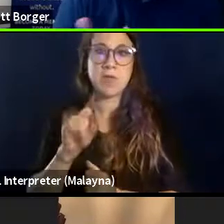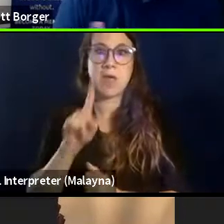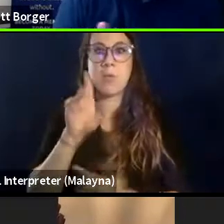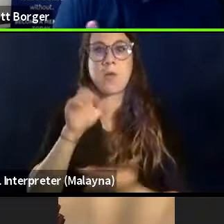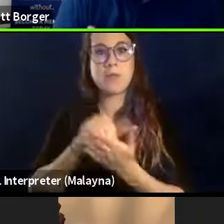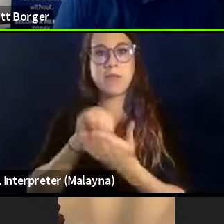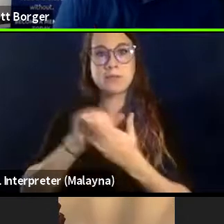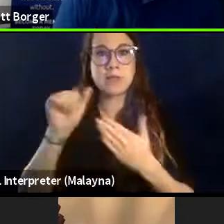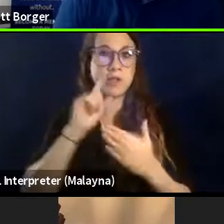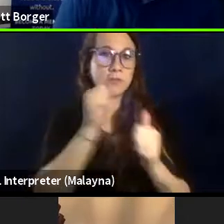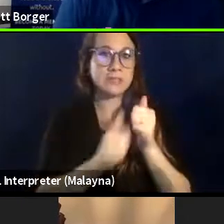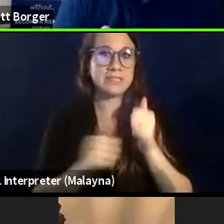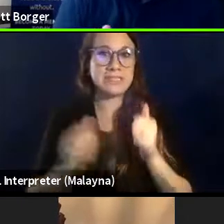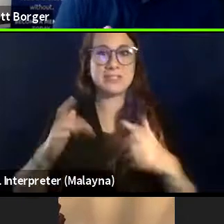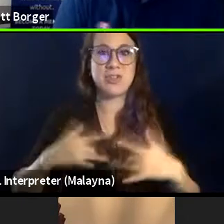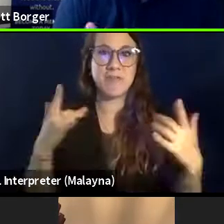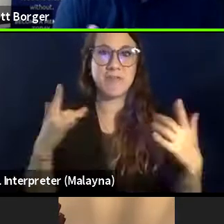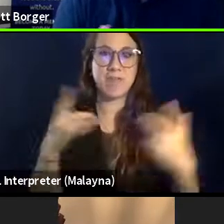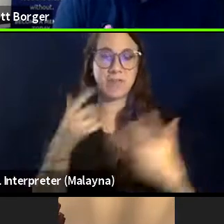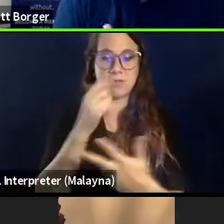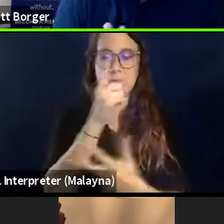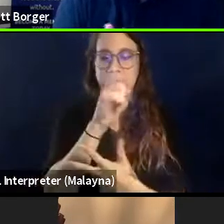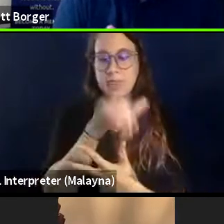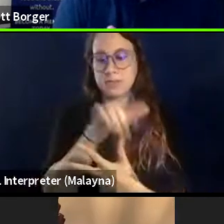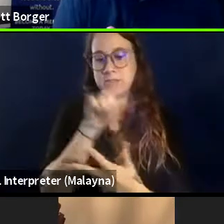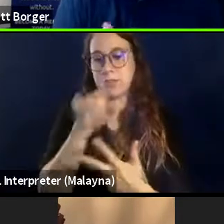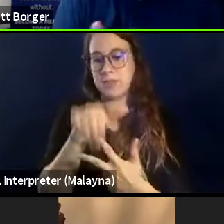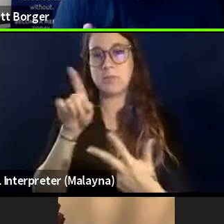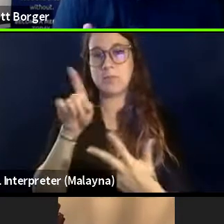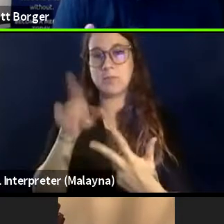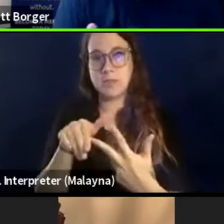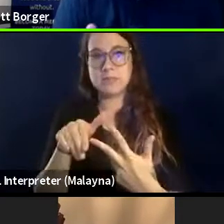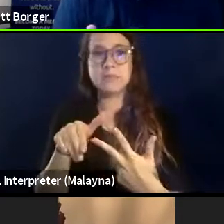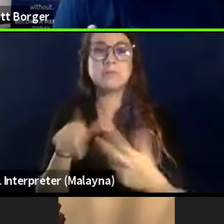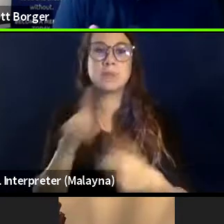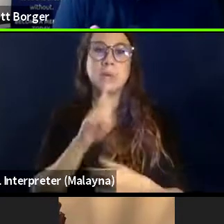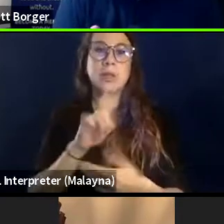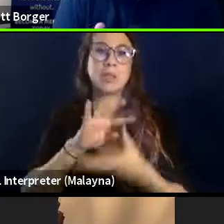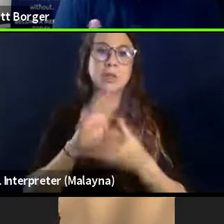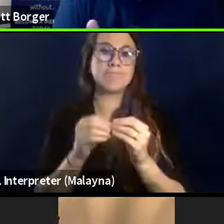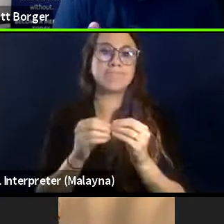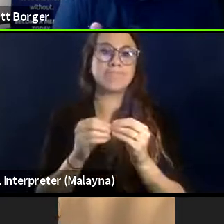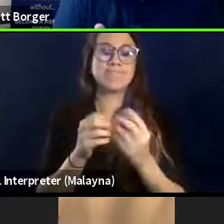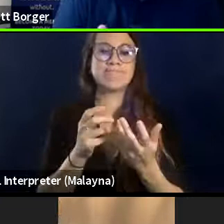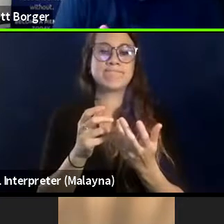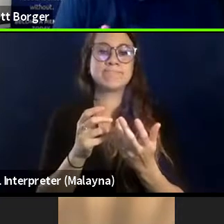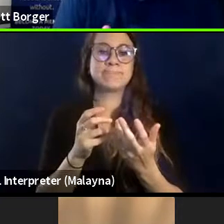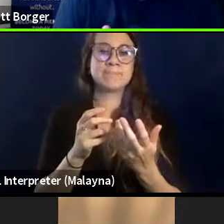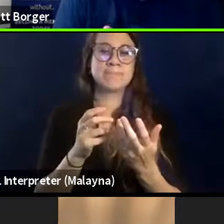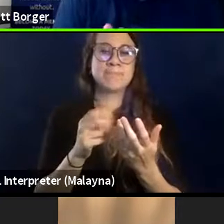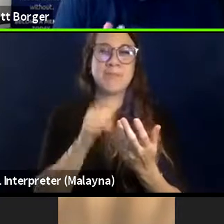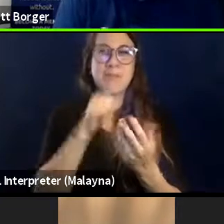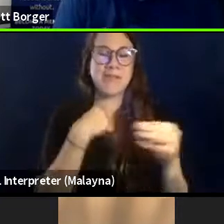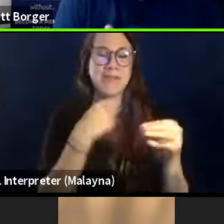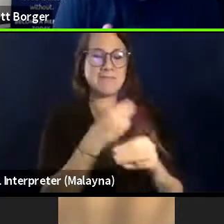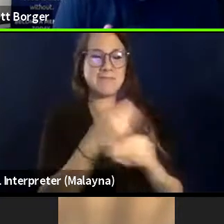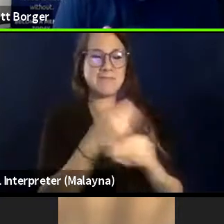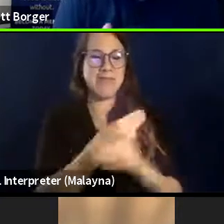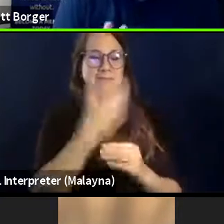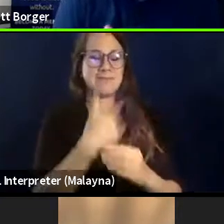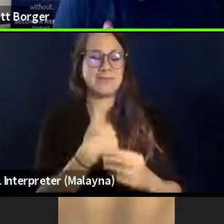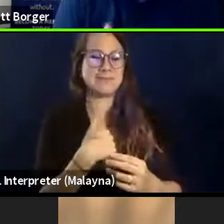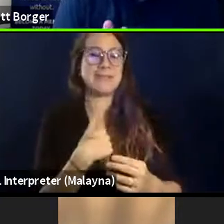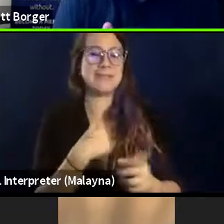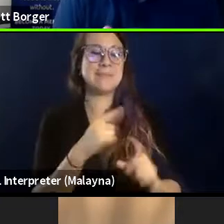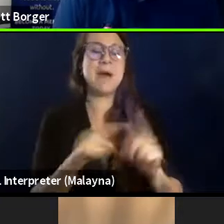$1,000 for each of those events, basically something, I don't have the math here in front of me, but